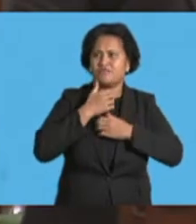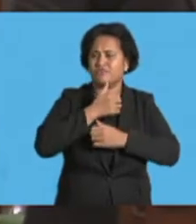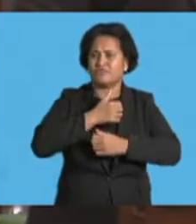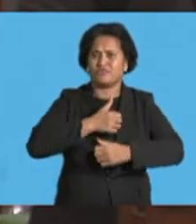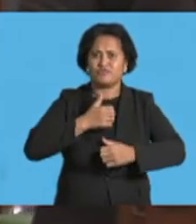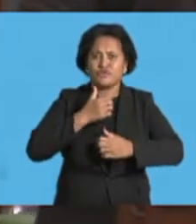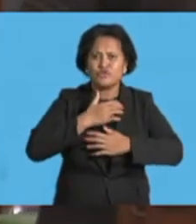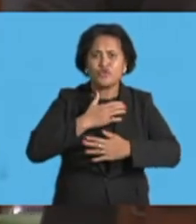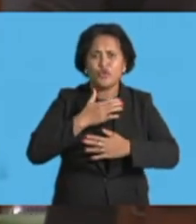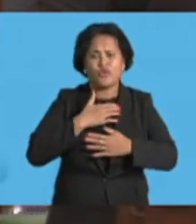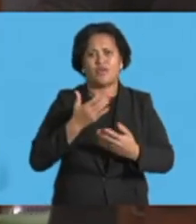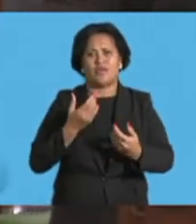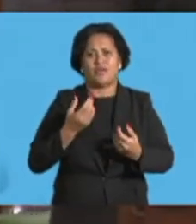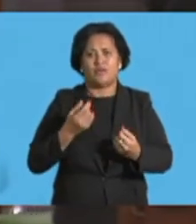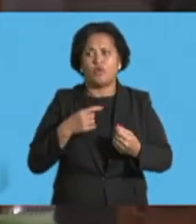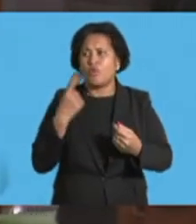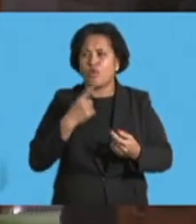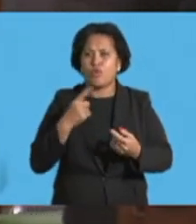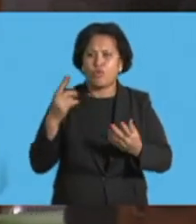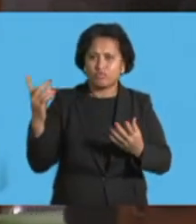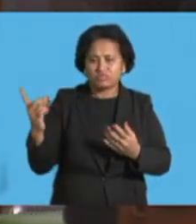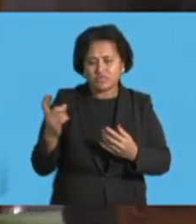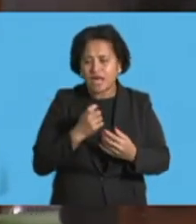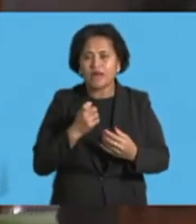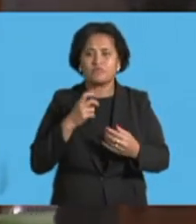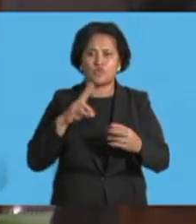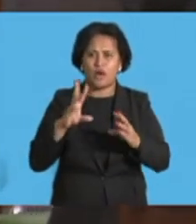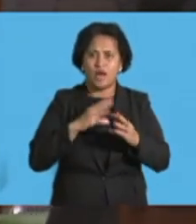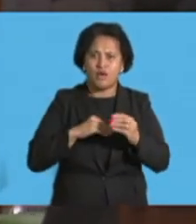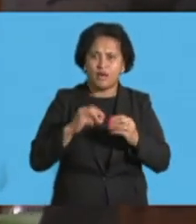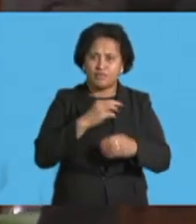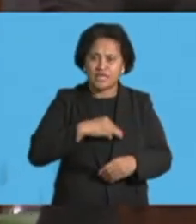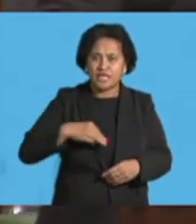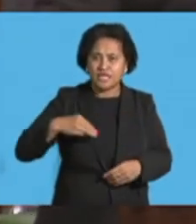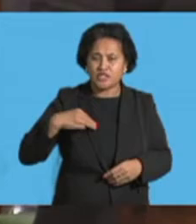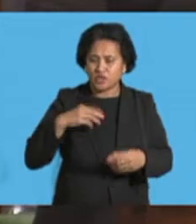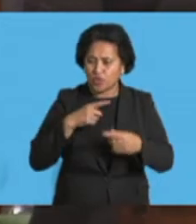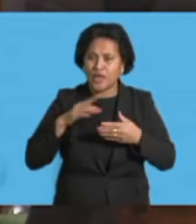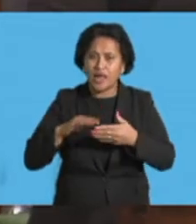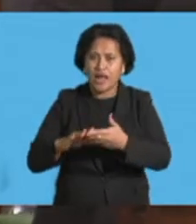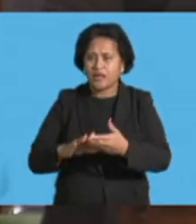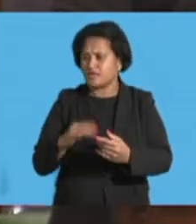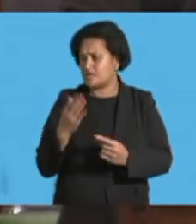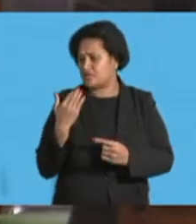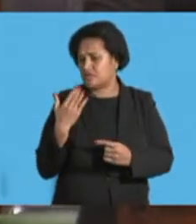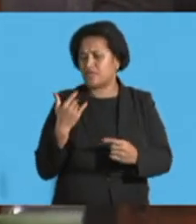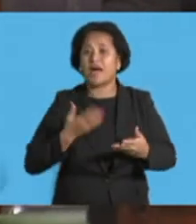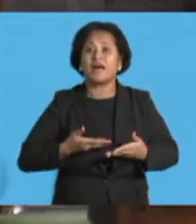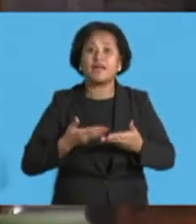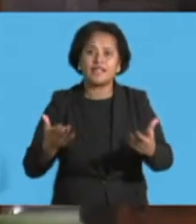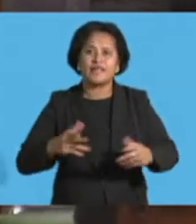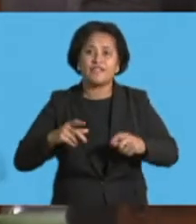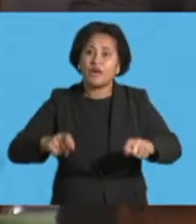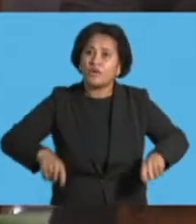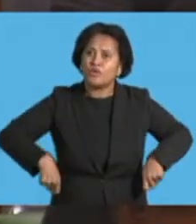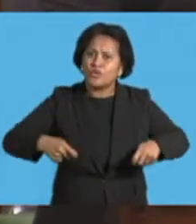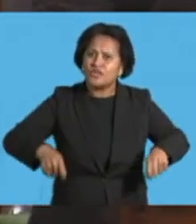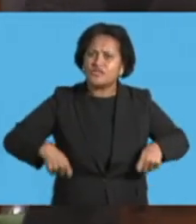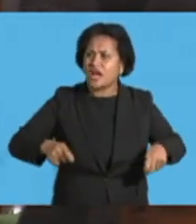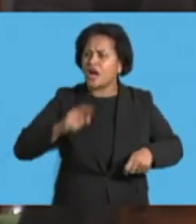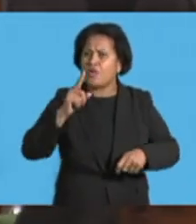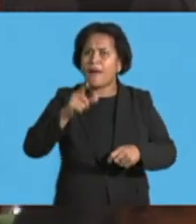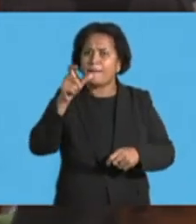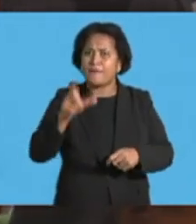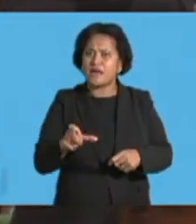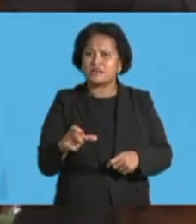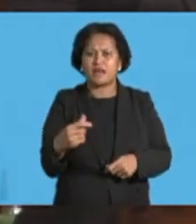who were assisted through our ministry. Madam Speaker, very recently, when I delivered a wheelchair to one of our welfare recipients, I was deeply